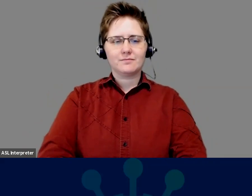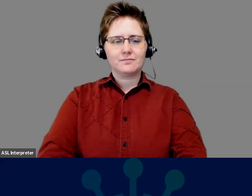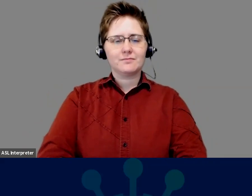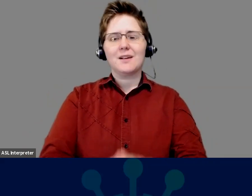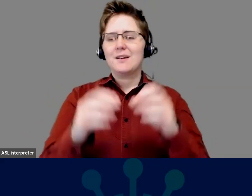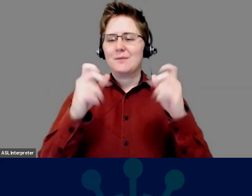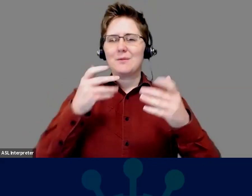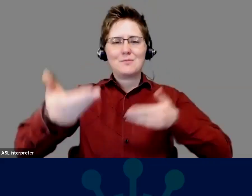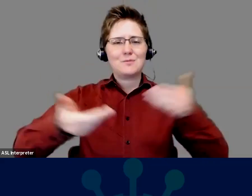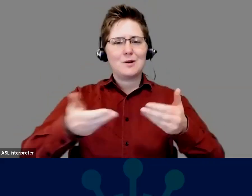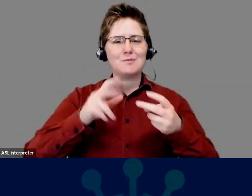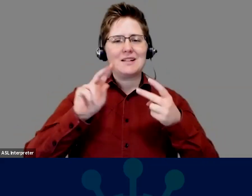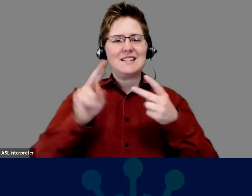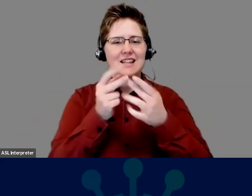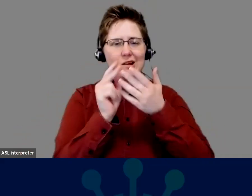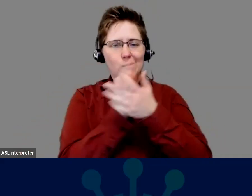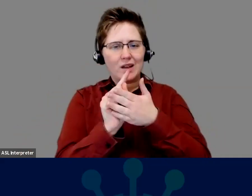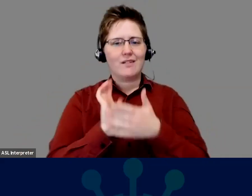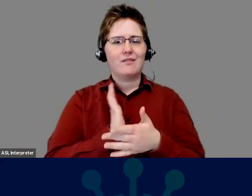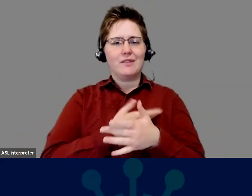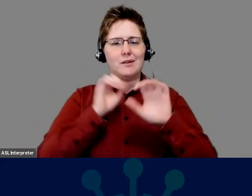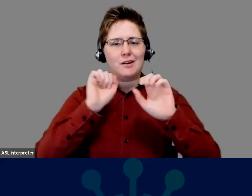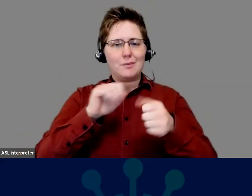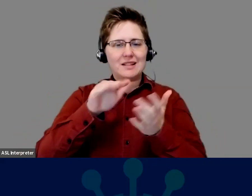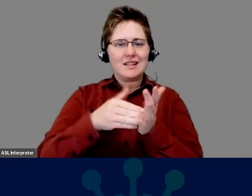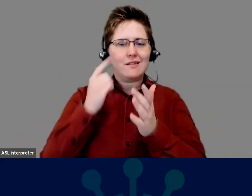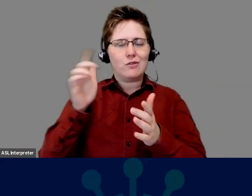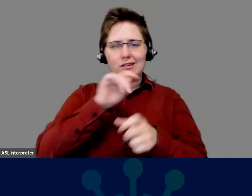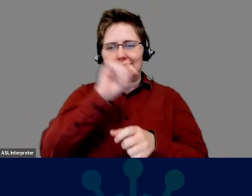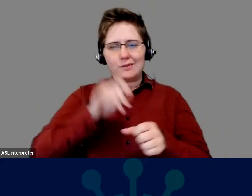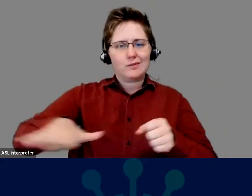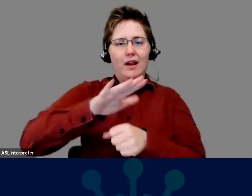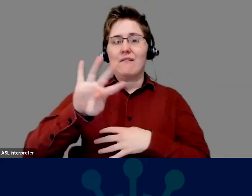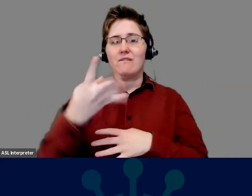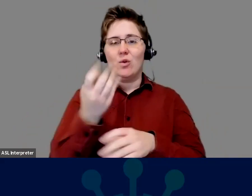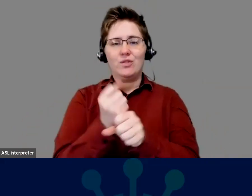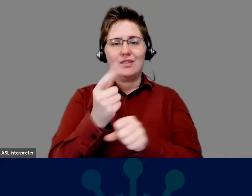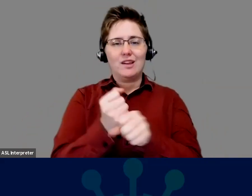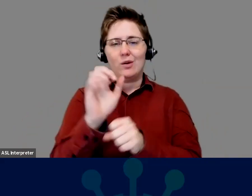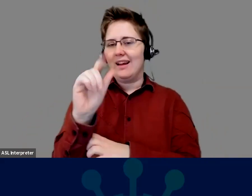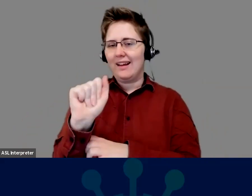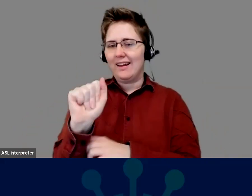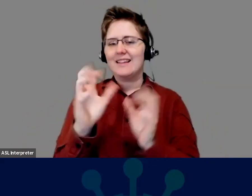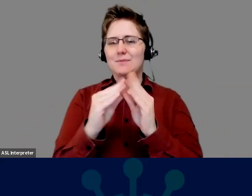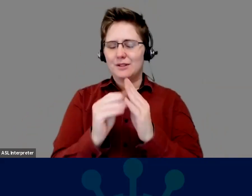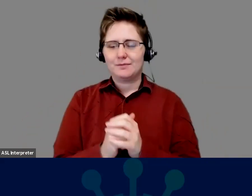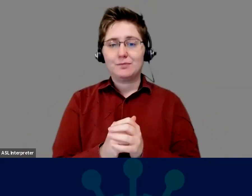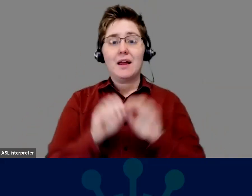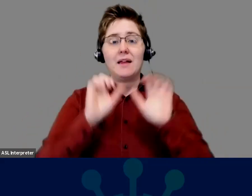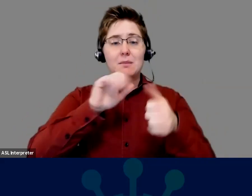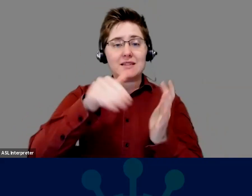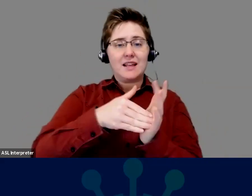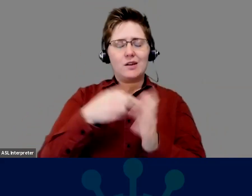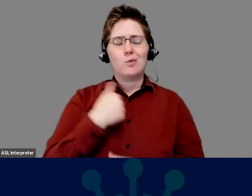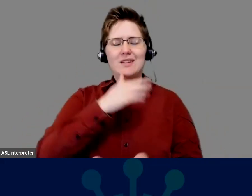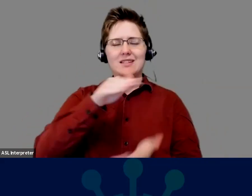All right, welcome to the second week of the Ability Center of Greater Toledo's 4th annual ADA seminar. The Ability Center is a center